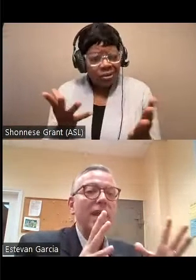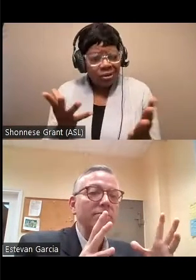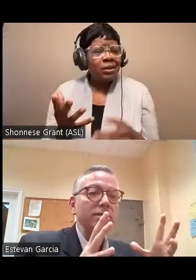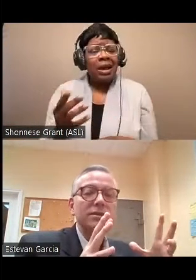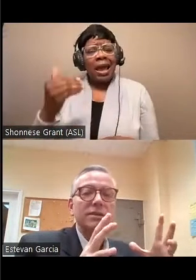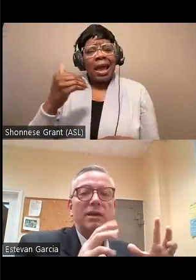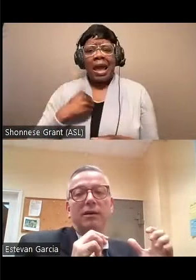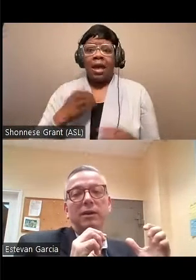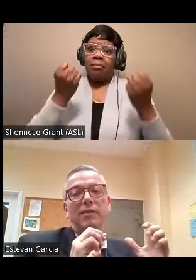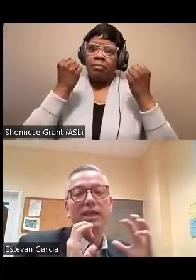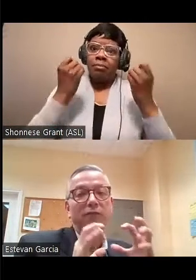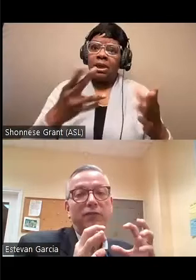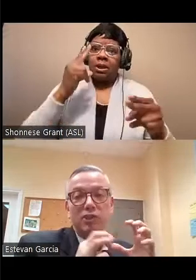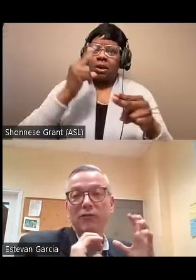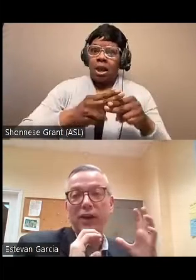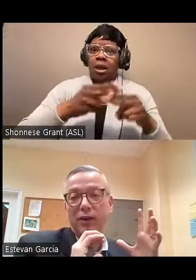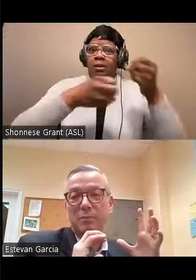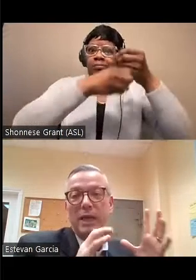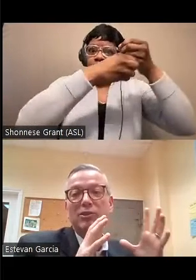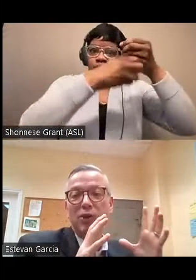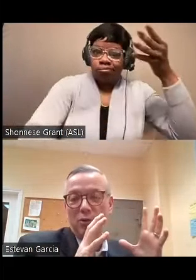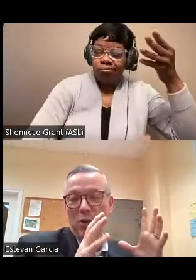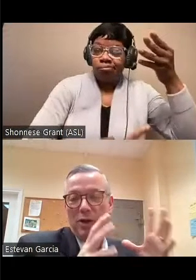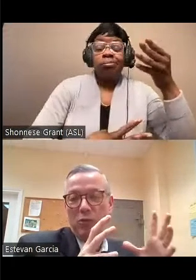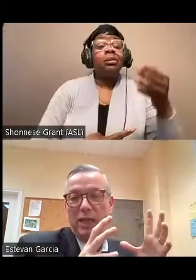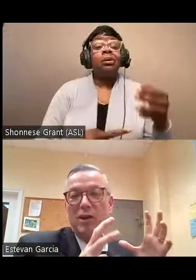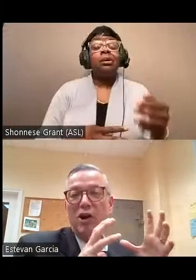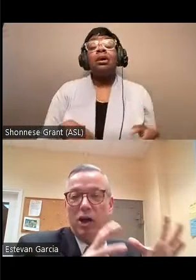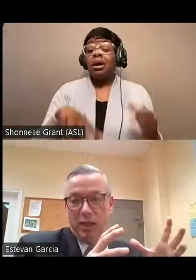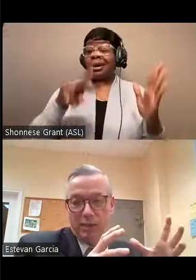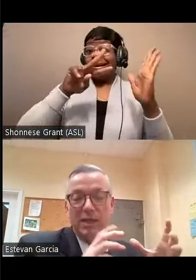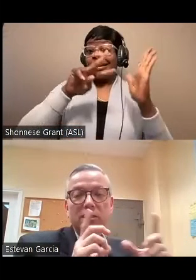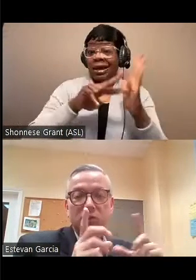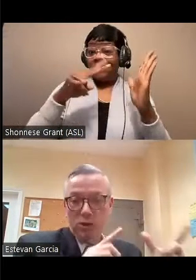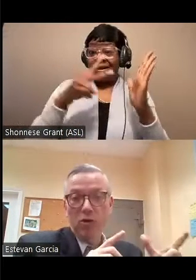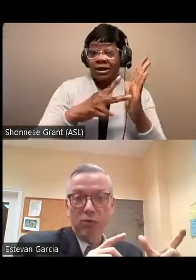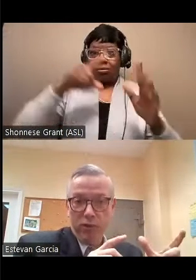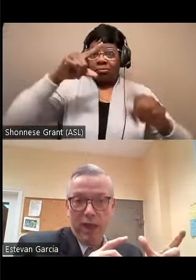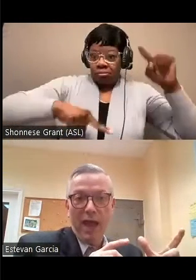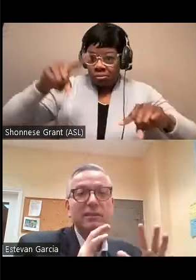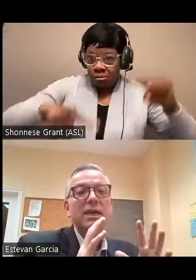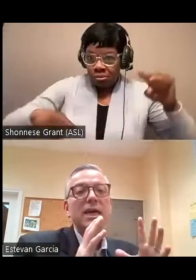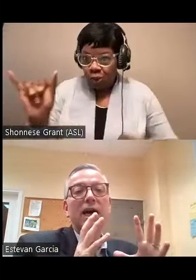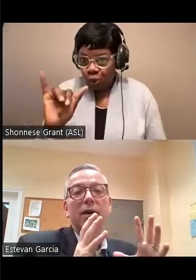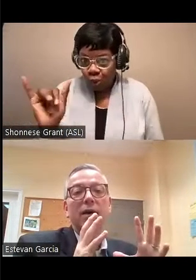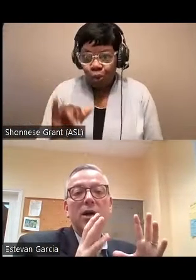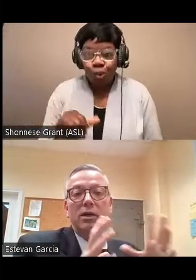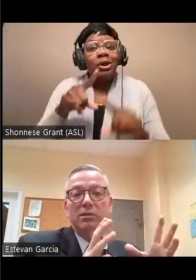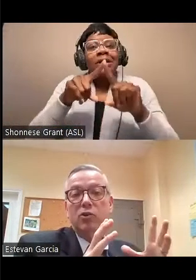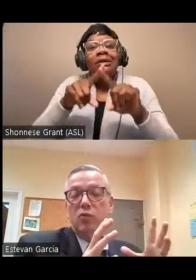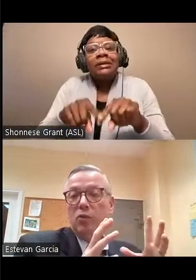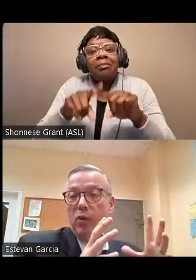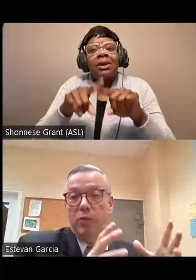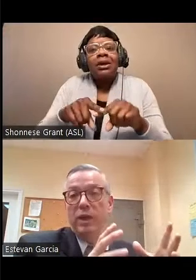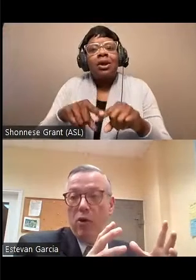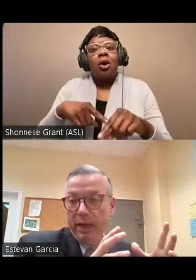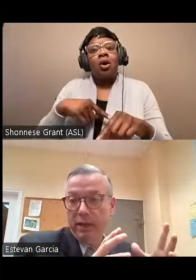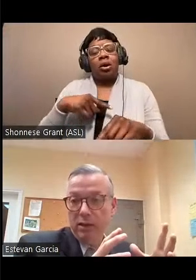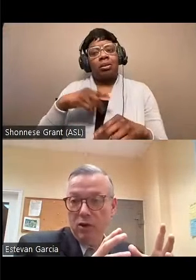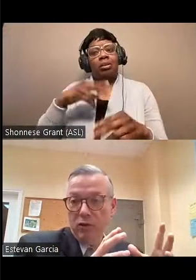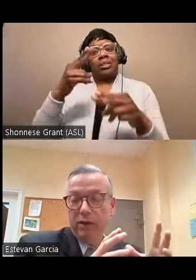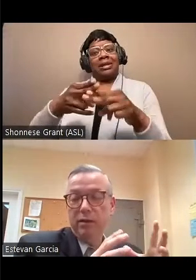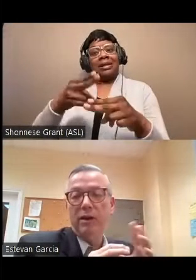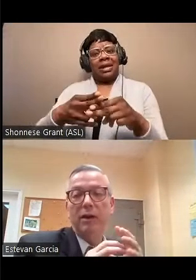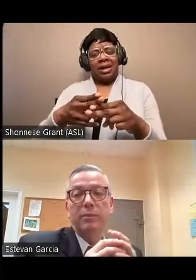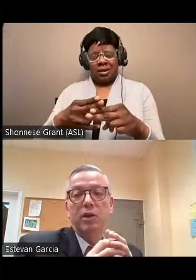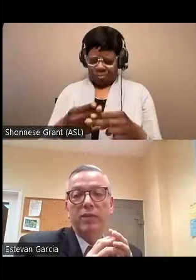multiple names, and the definition varies based on what we call it. So we'll go through that. Also, what do we know about